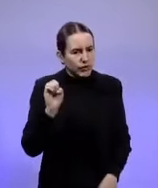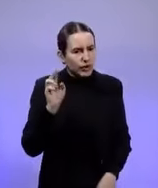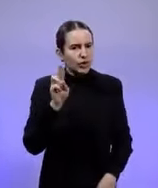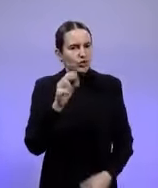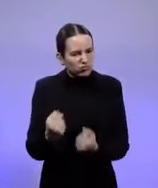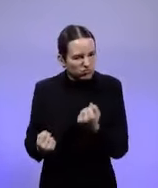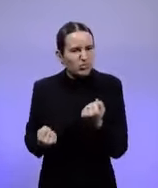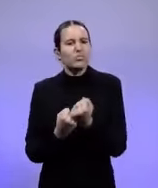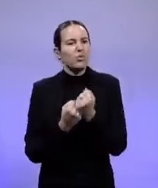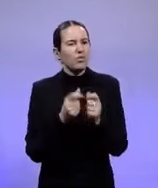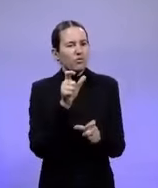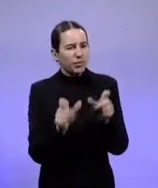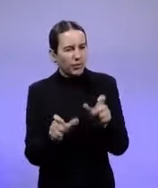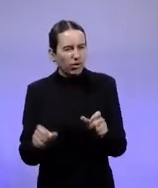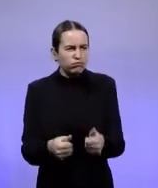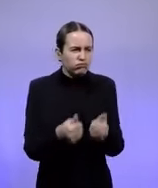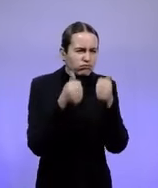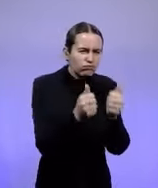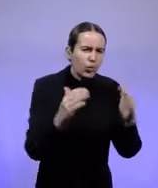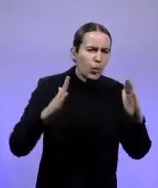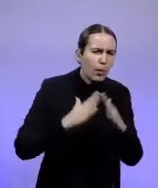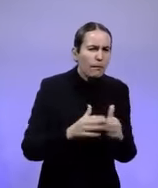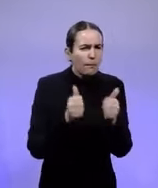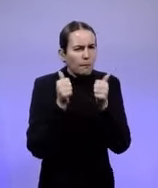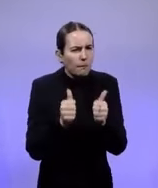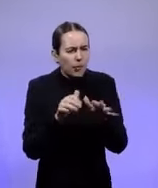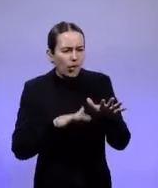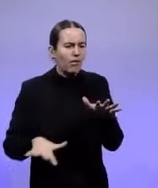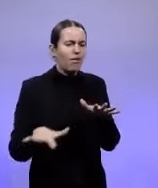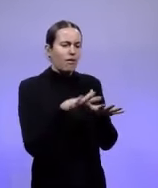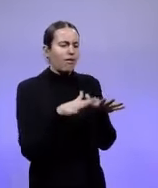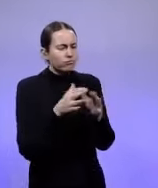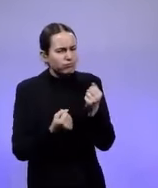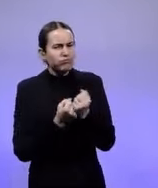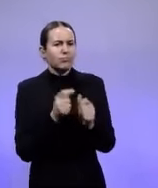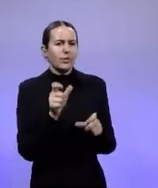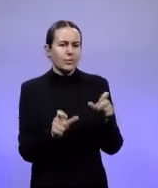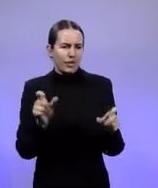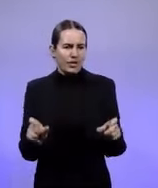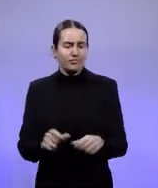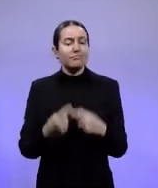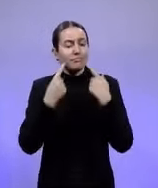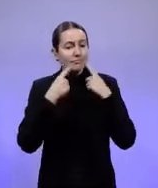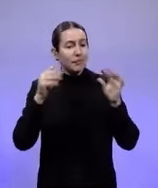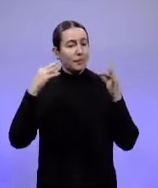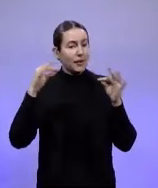Europe, a safe and good home for the people, as our manifesto says.